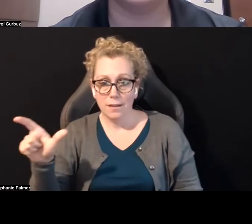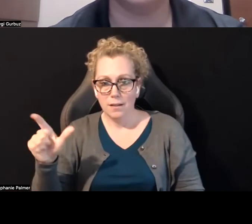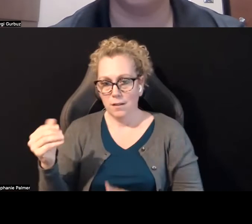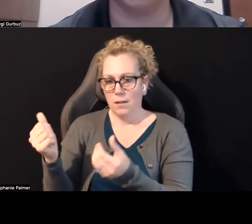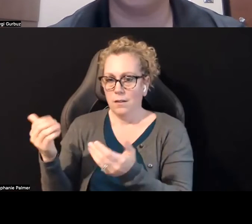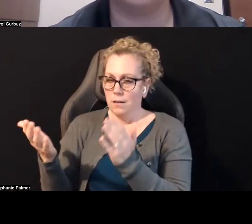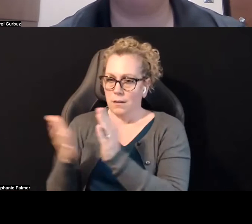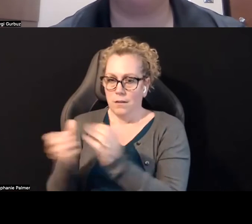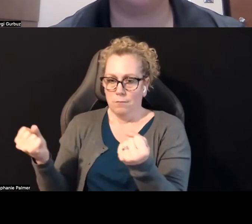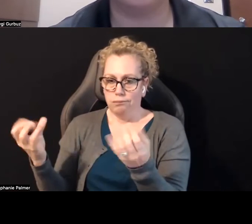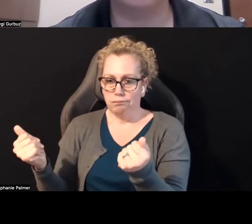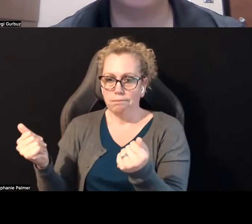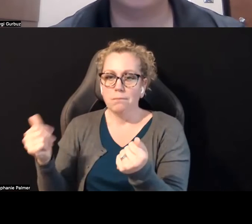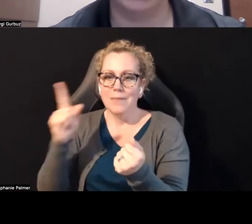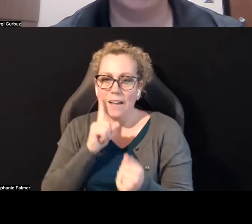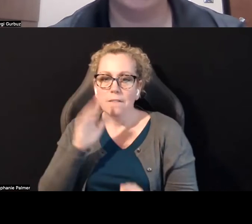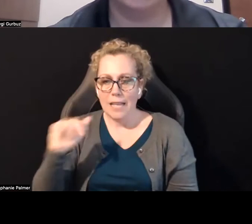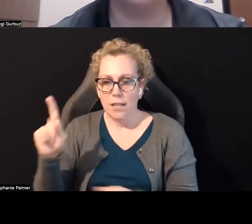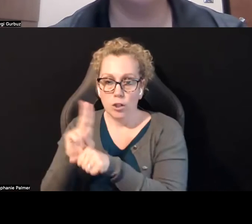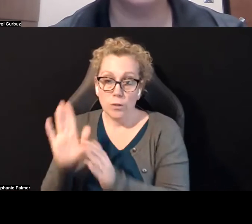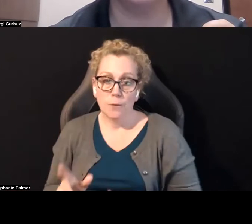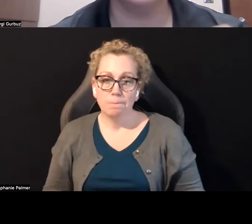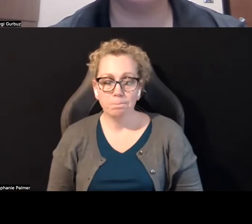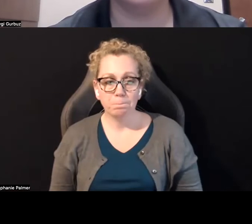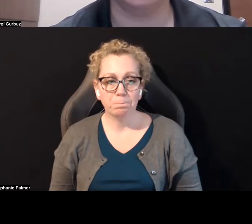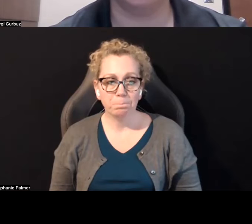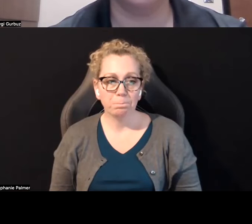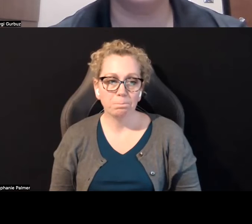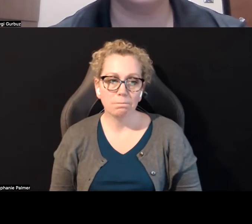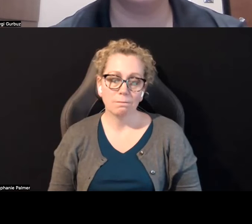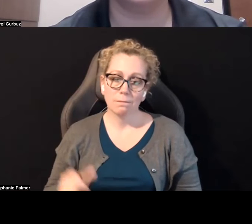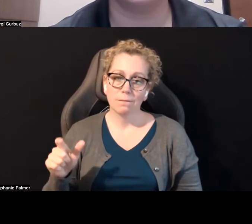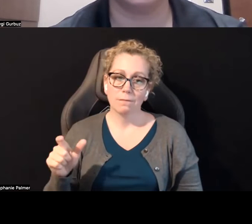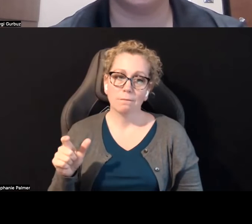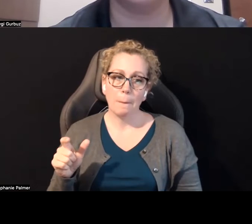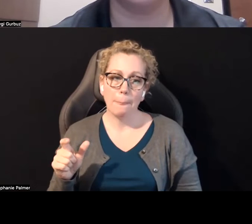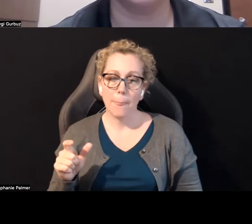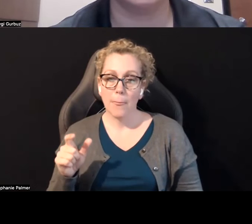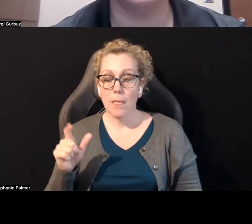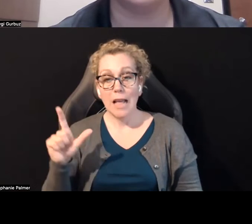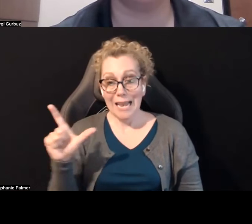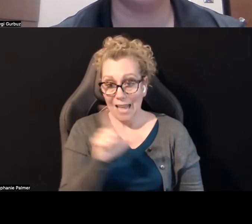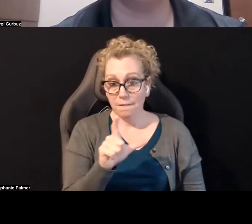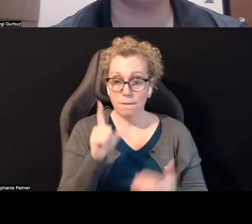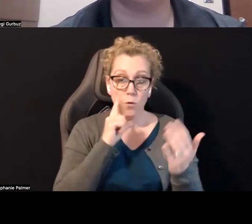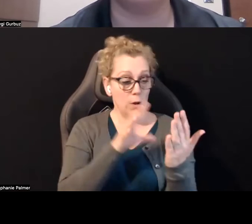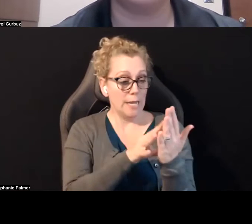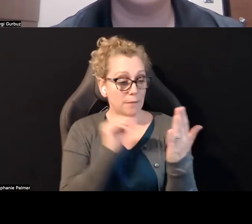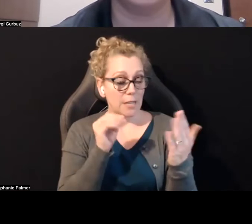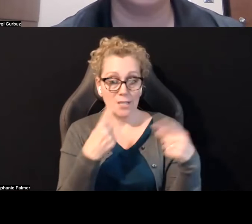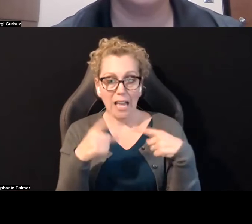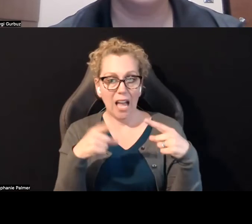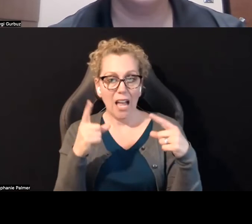fluent ASL user. If you look at the left image for the imitation signers, you'll see that the colors